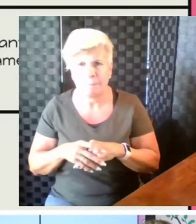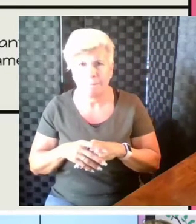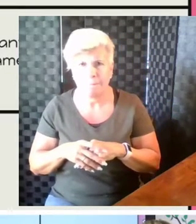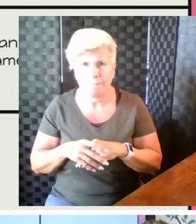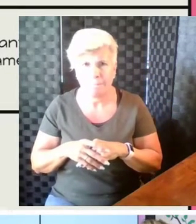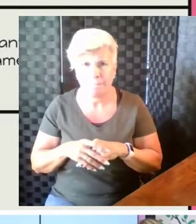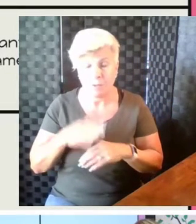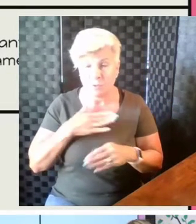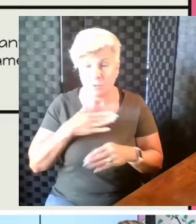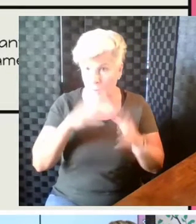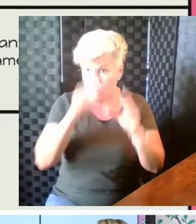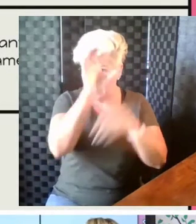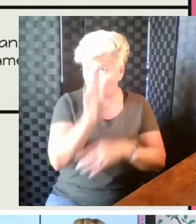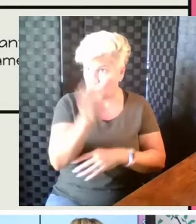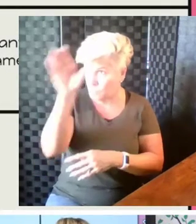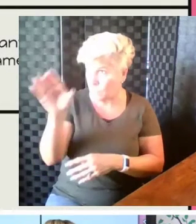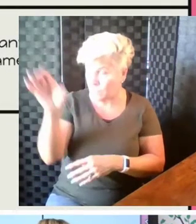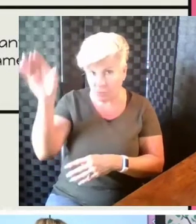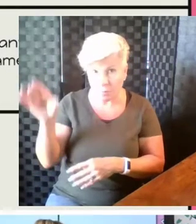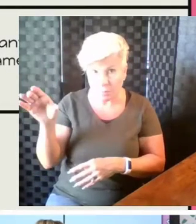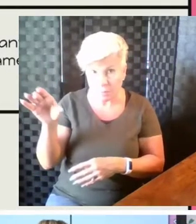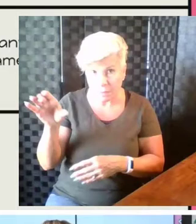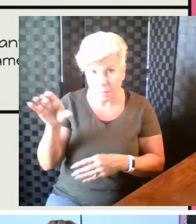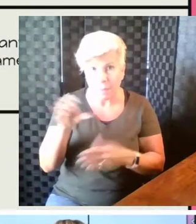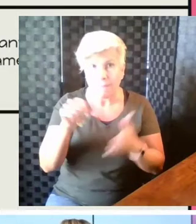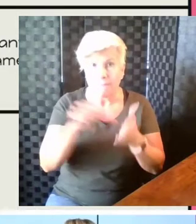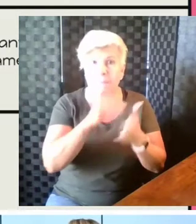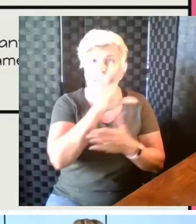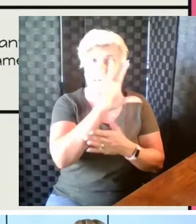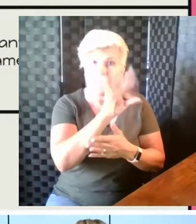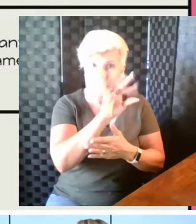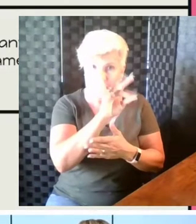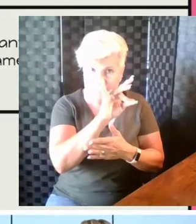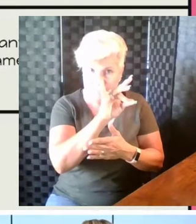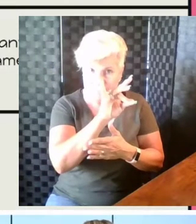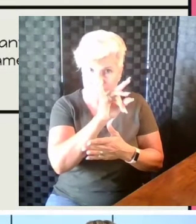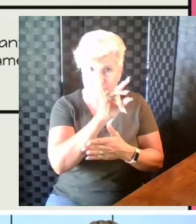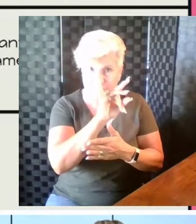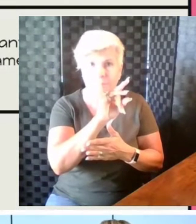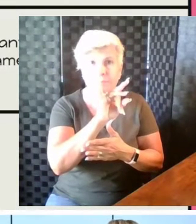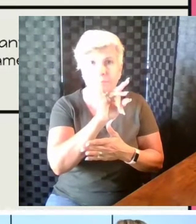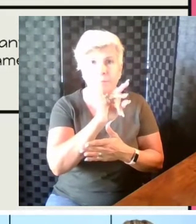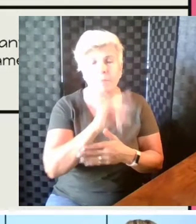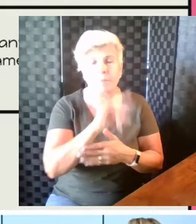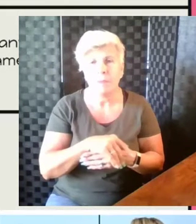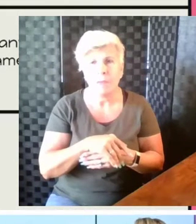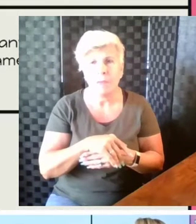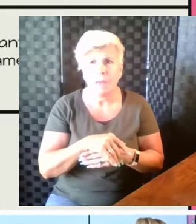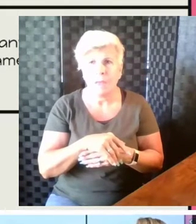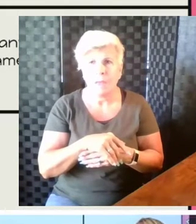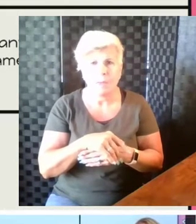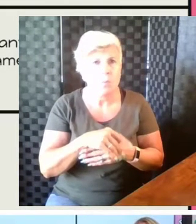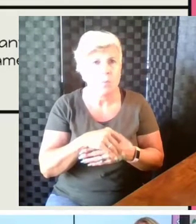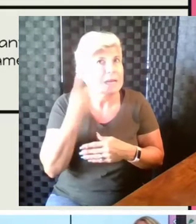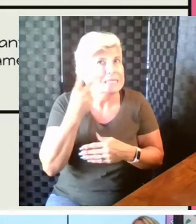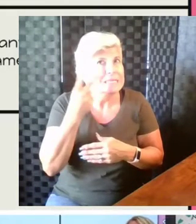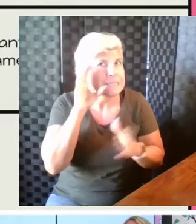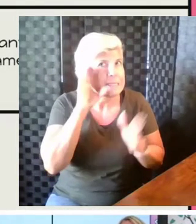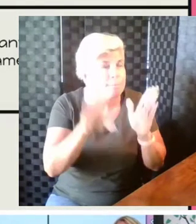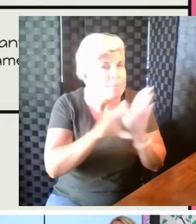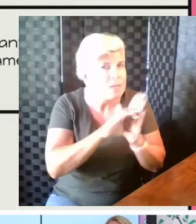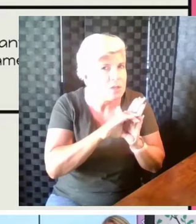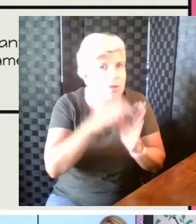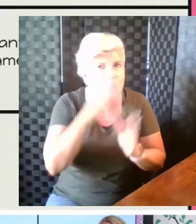So in my graphic organizer again, I'm adding in the page number 18 and telling about what's happening,